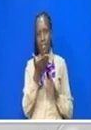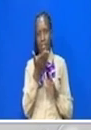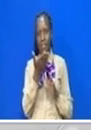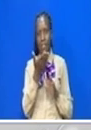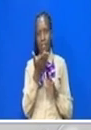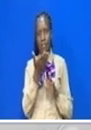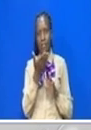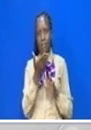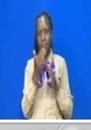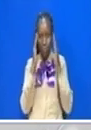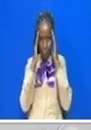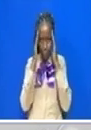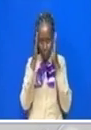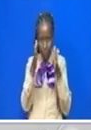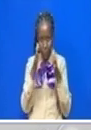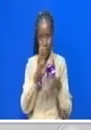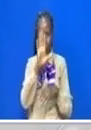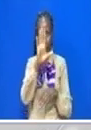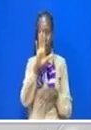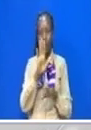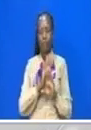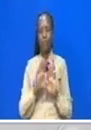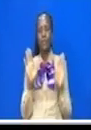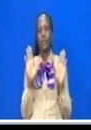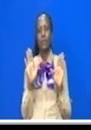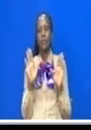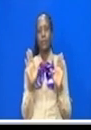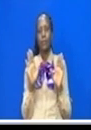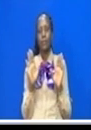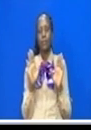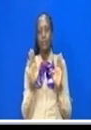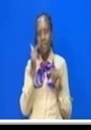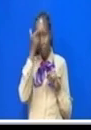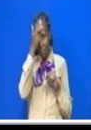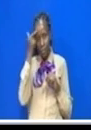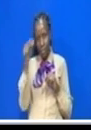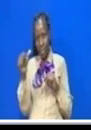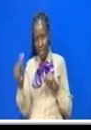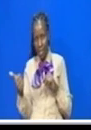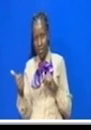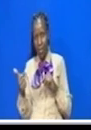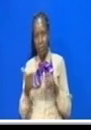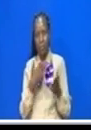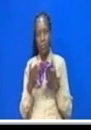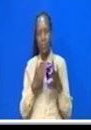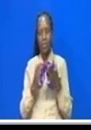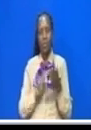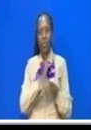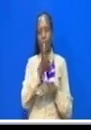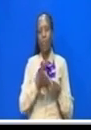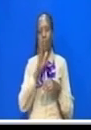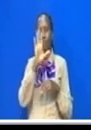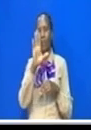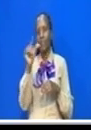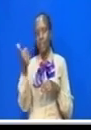need to restrict yourself by providing only 5 responses, because the rest, more than 5, would be